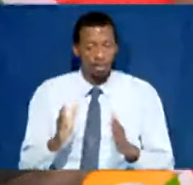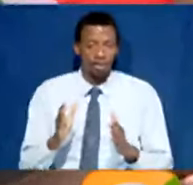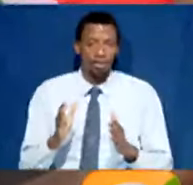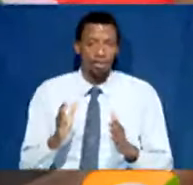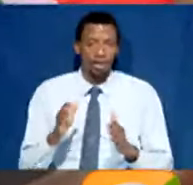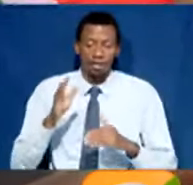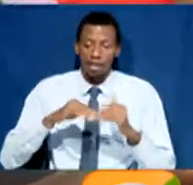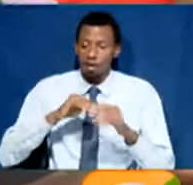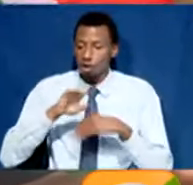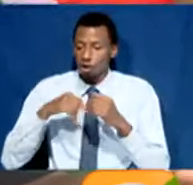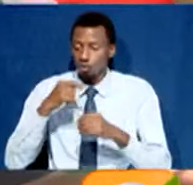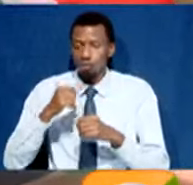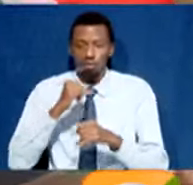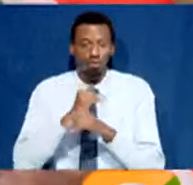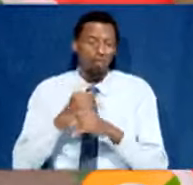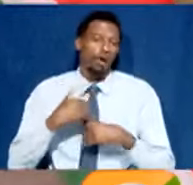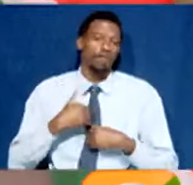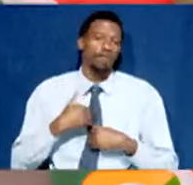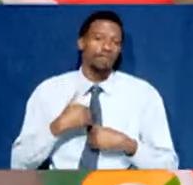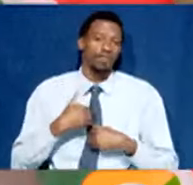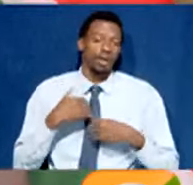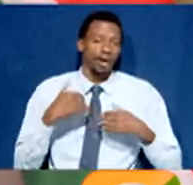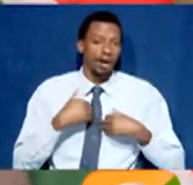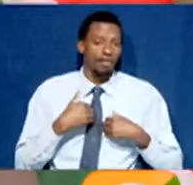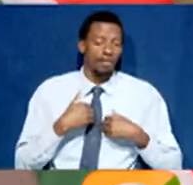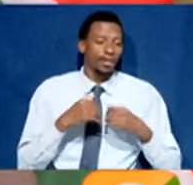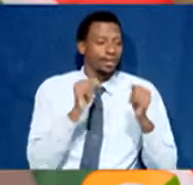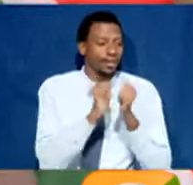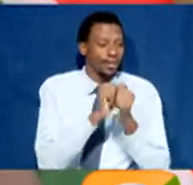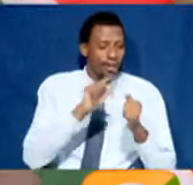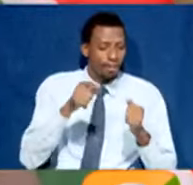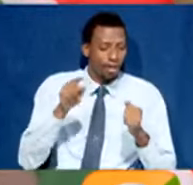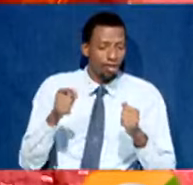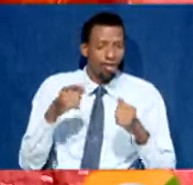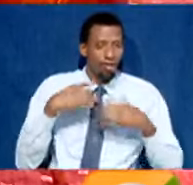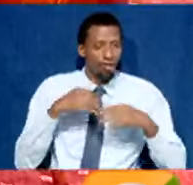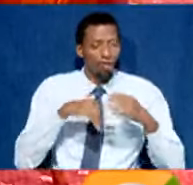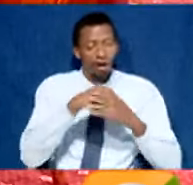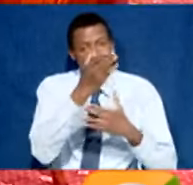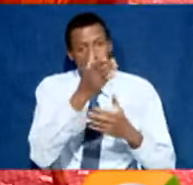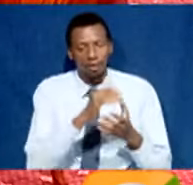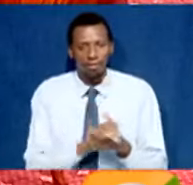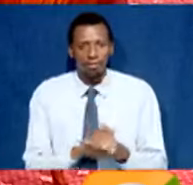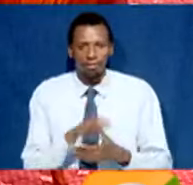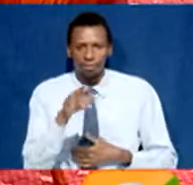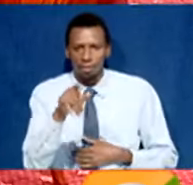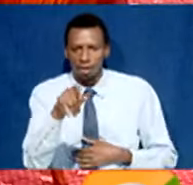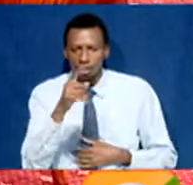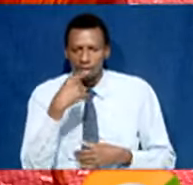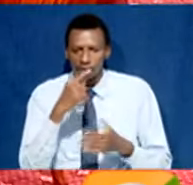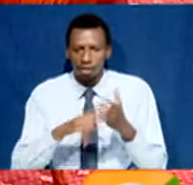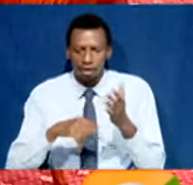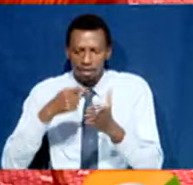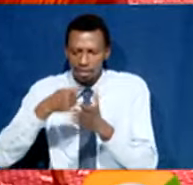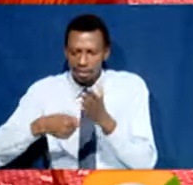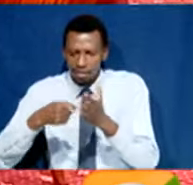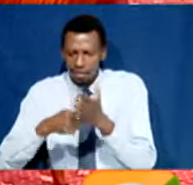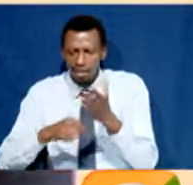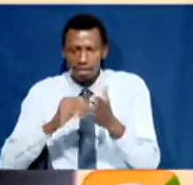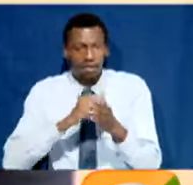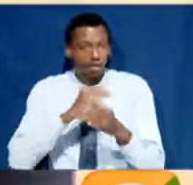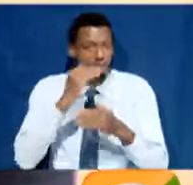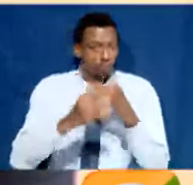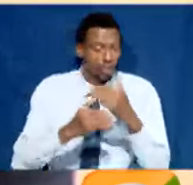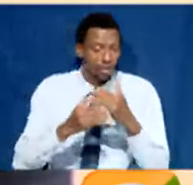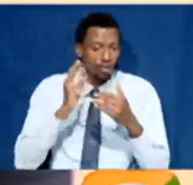we have 10 million people out there. Mheshimiwa Rais, umesema kwamba makato haya mapya ya bima ya afya yatashughulikia kila Mkenya kupata